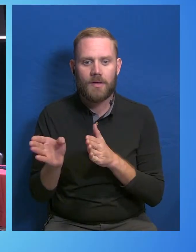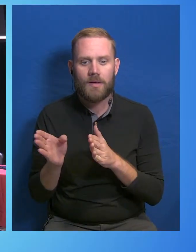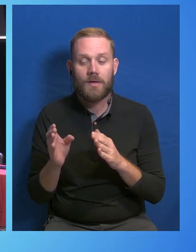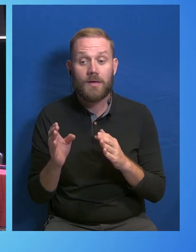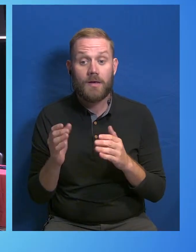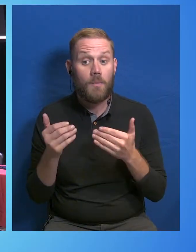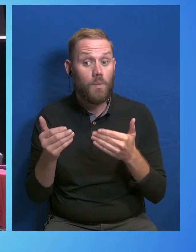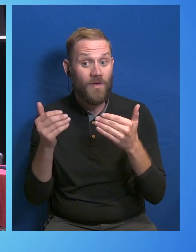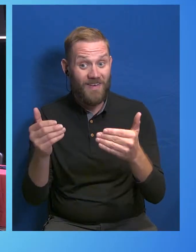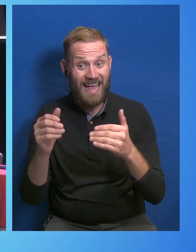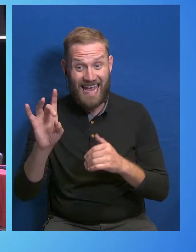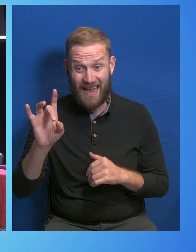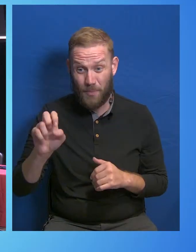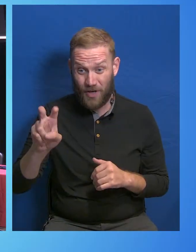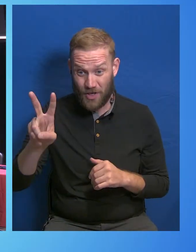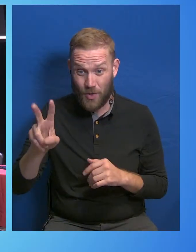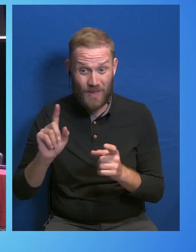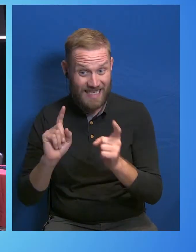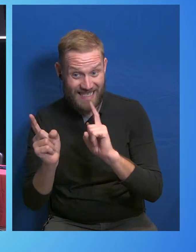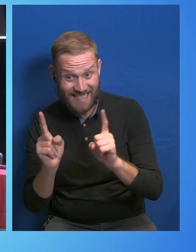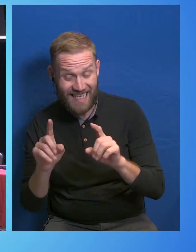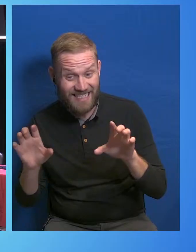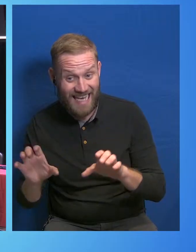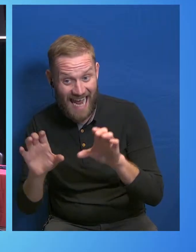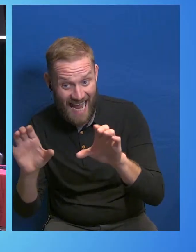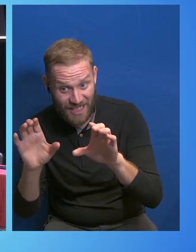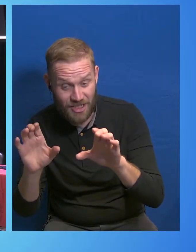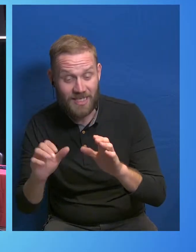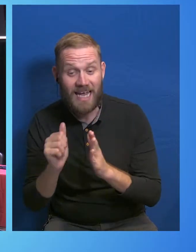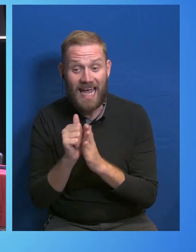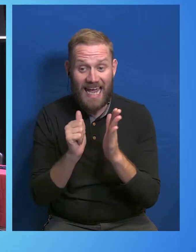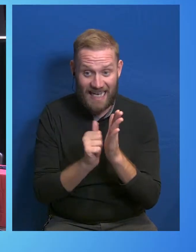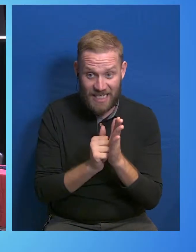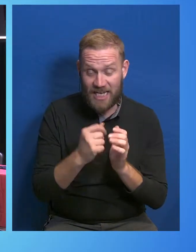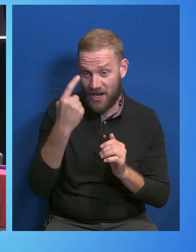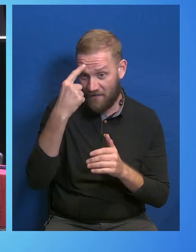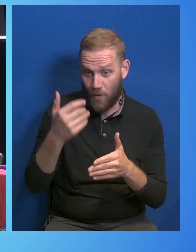Moving forward, we're at 8.2, discussion and action item, agenda items for the